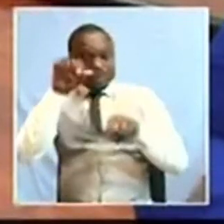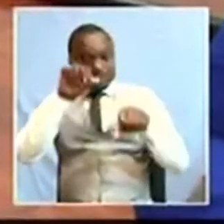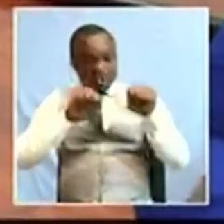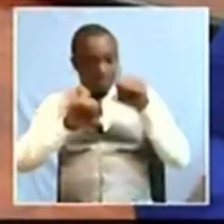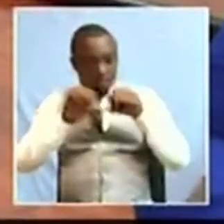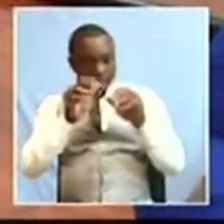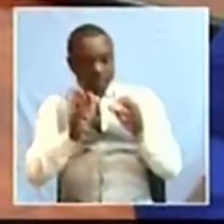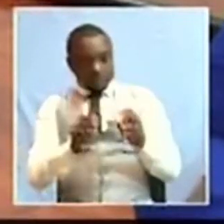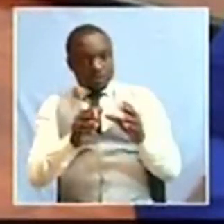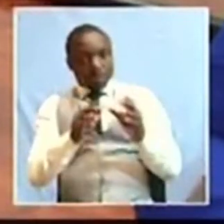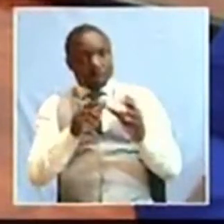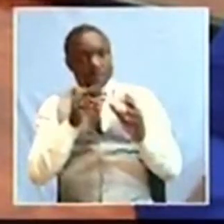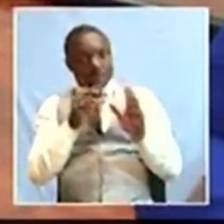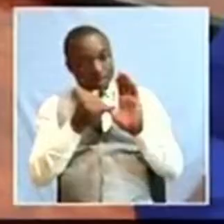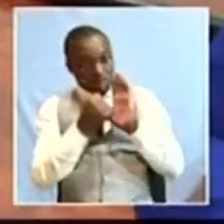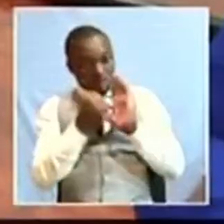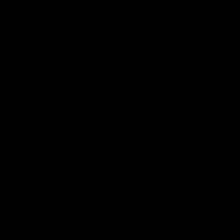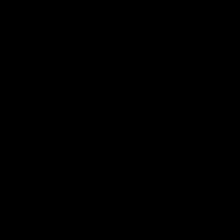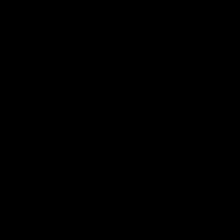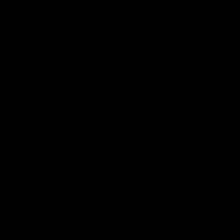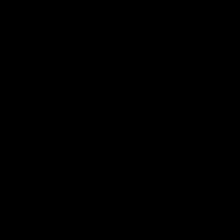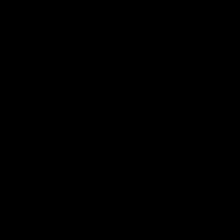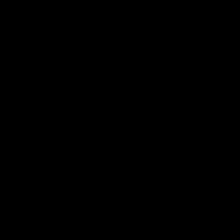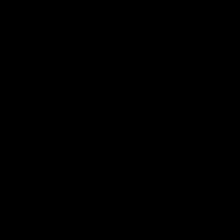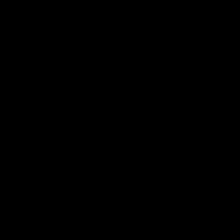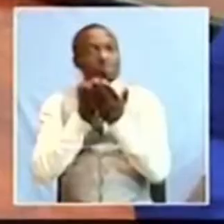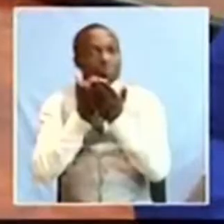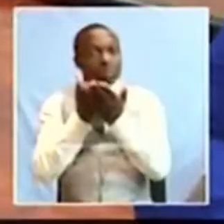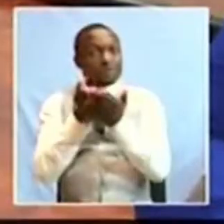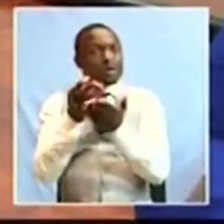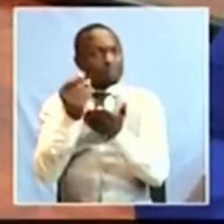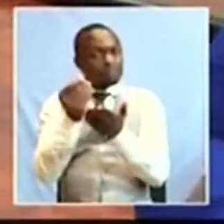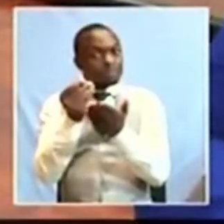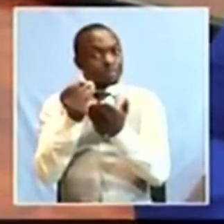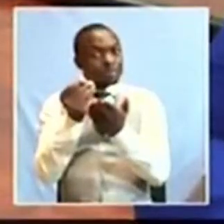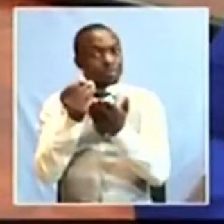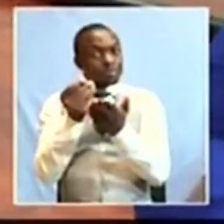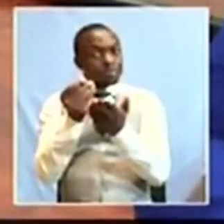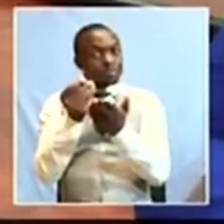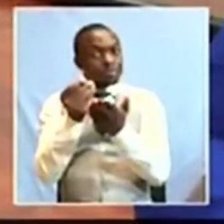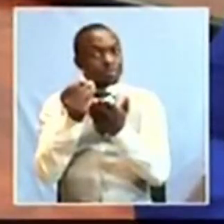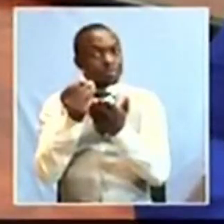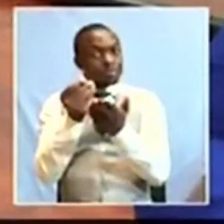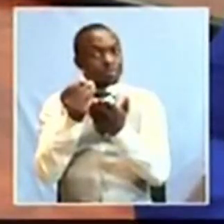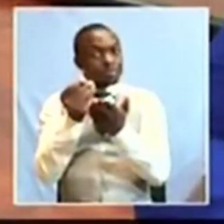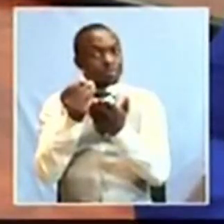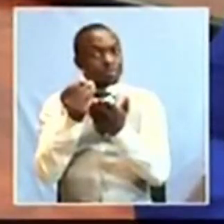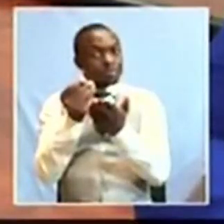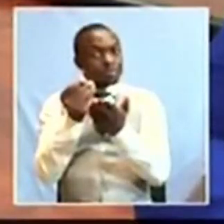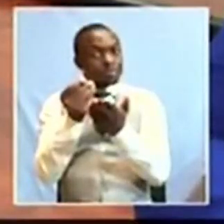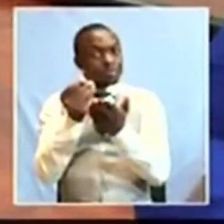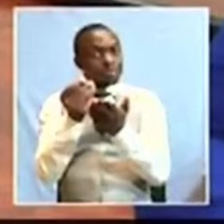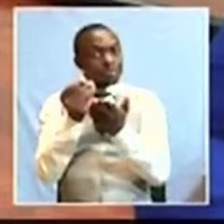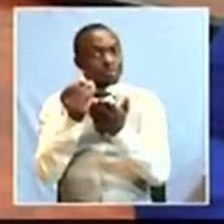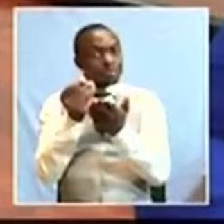auditors and wishes to submit that revenue enhancement strategy